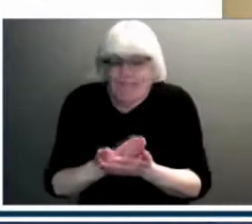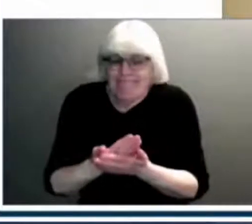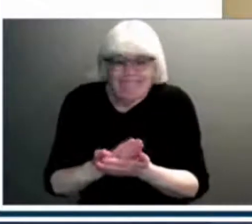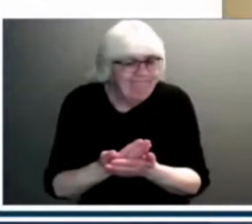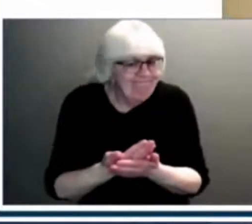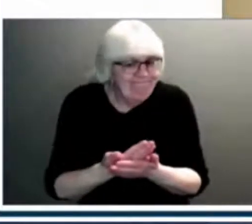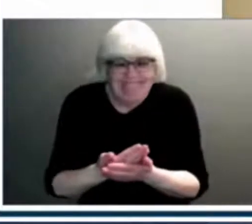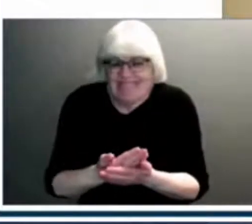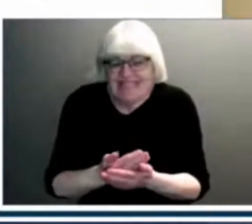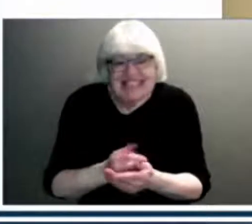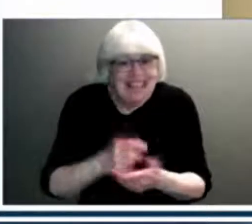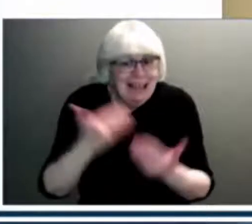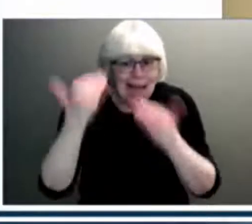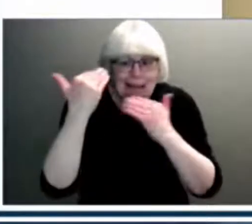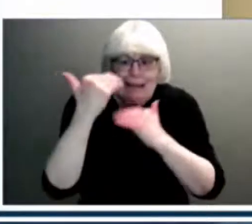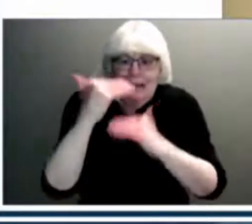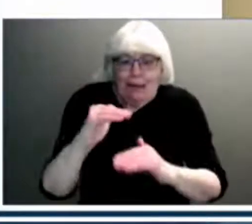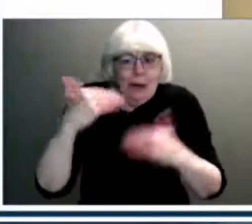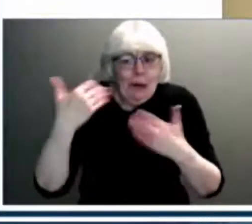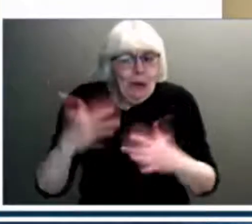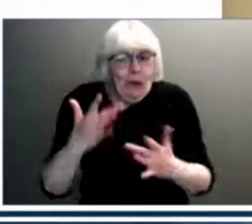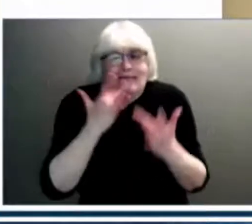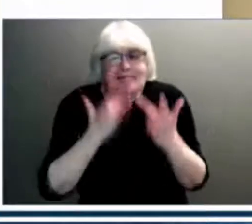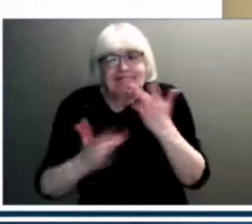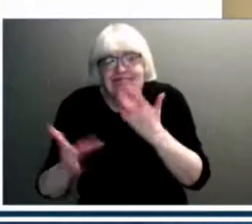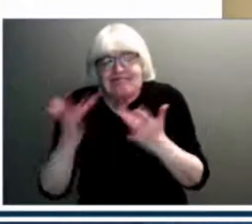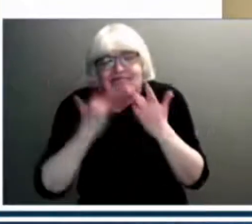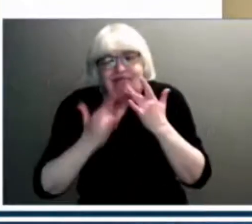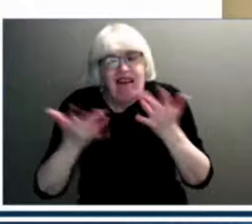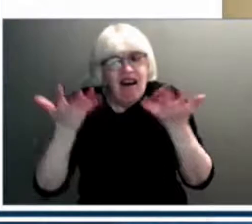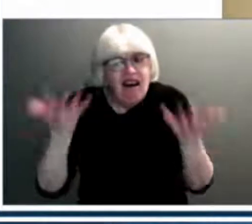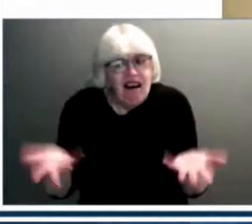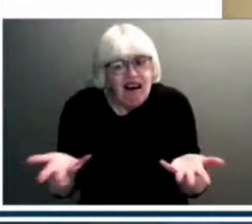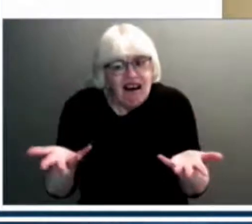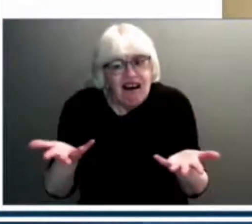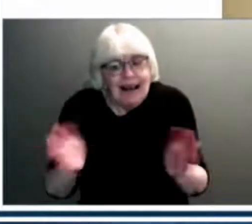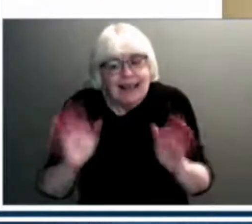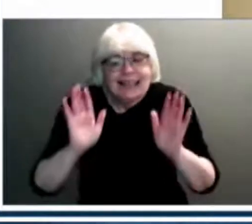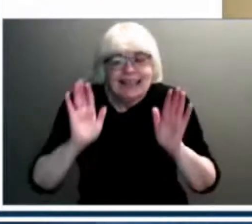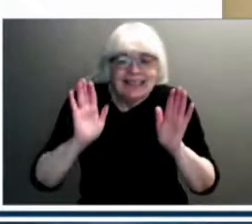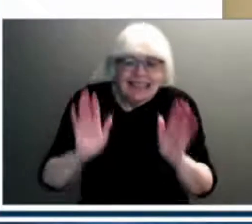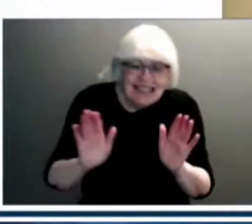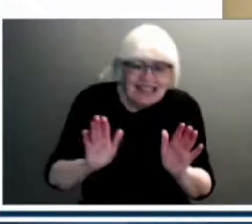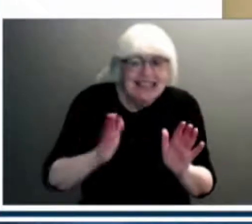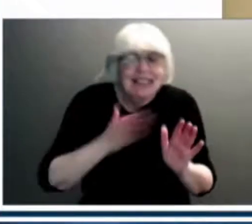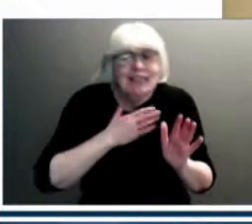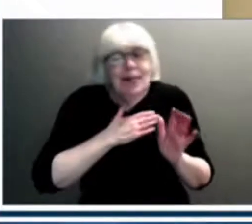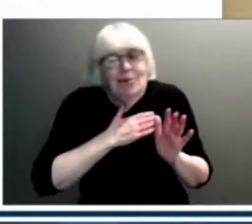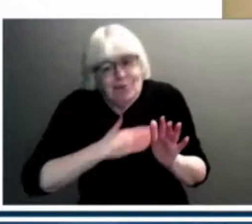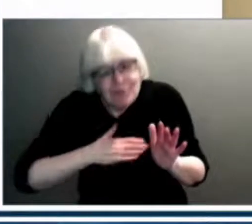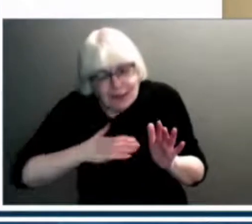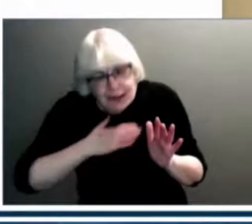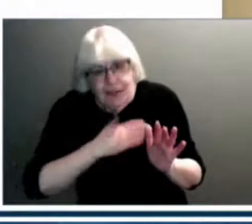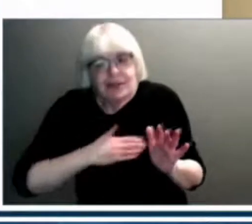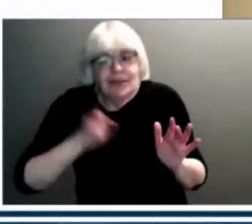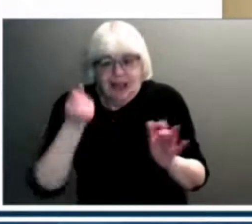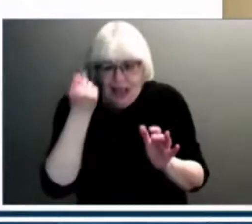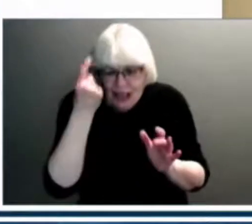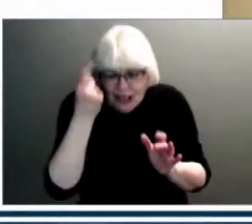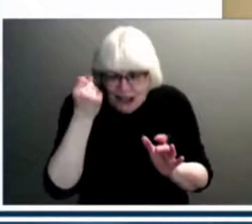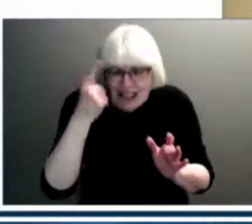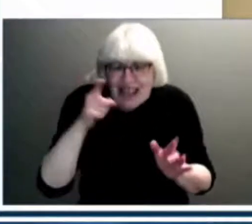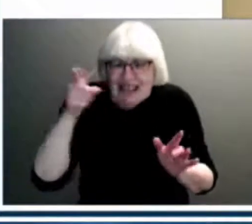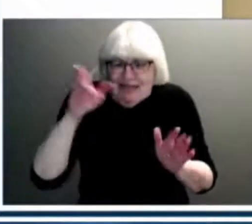not be happy about this, we all need you to understand and accept that others may have to be a higher priority